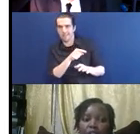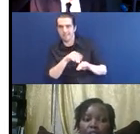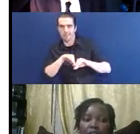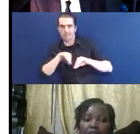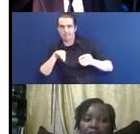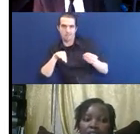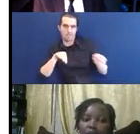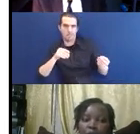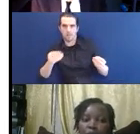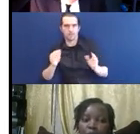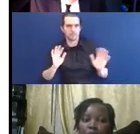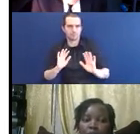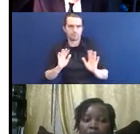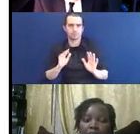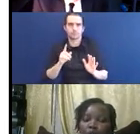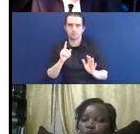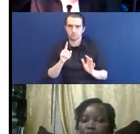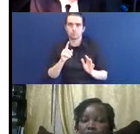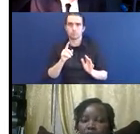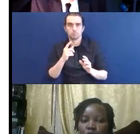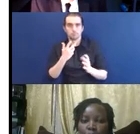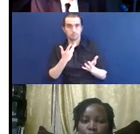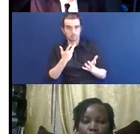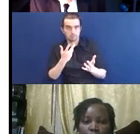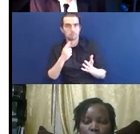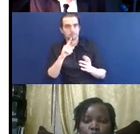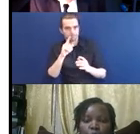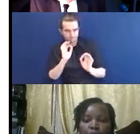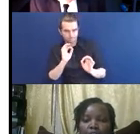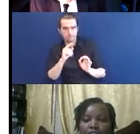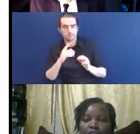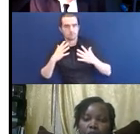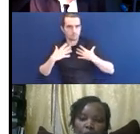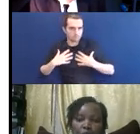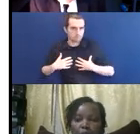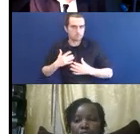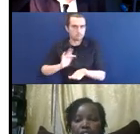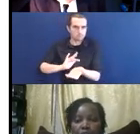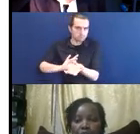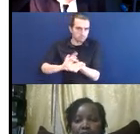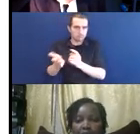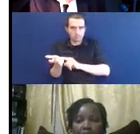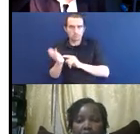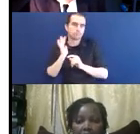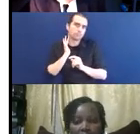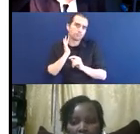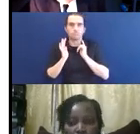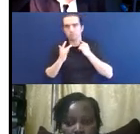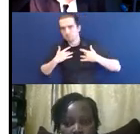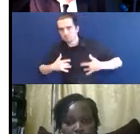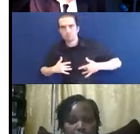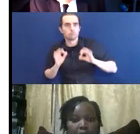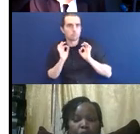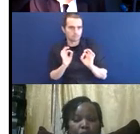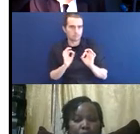assume that disabled people can't do a certain job. Do provide reasonable accommodation instead that the